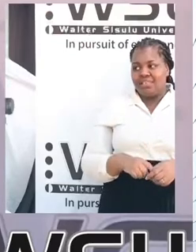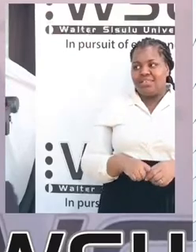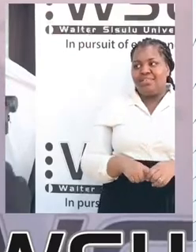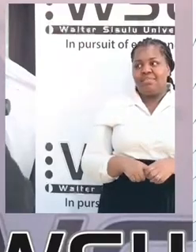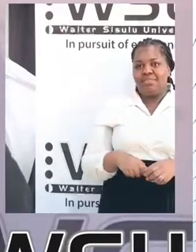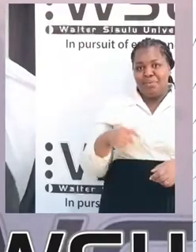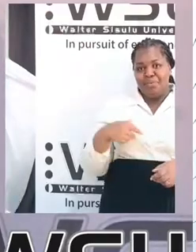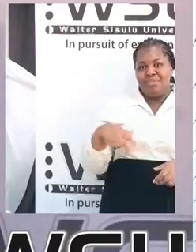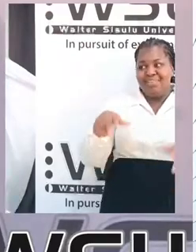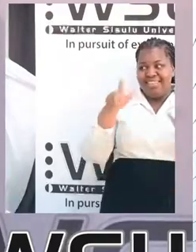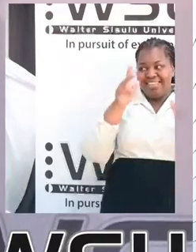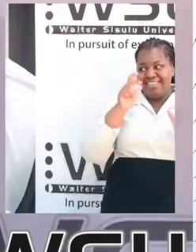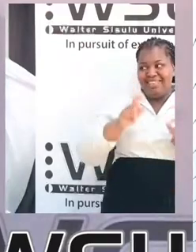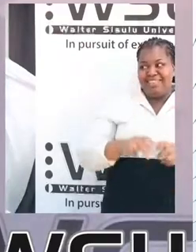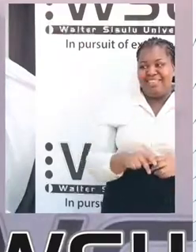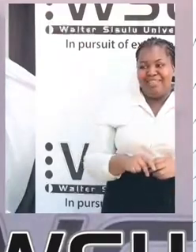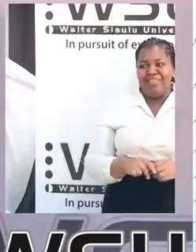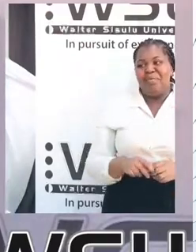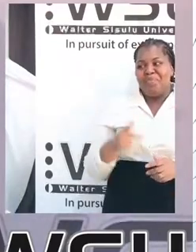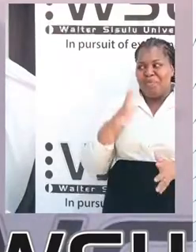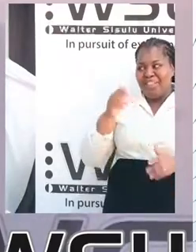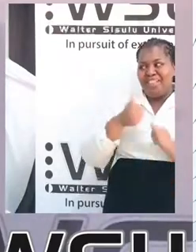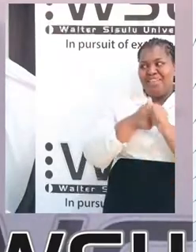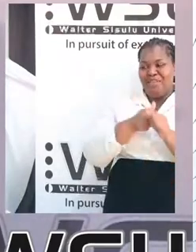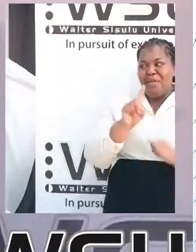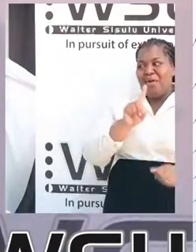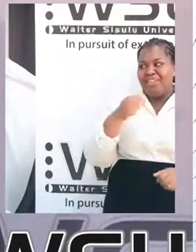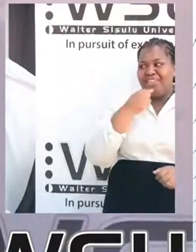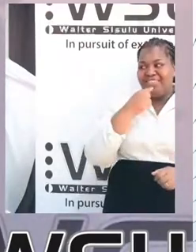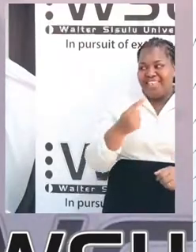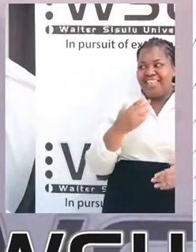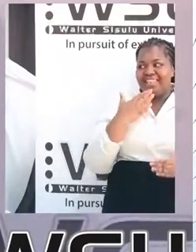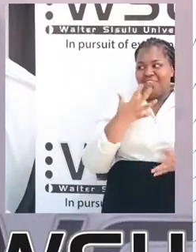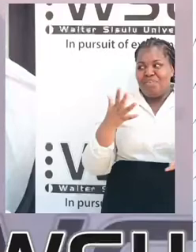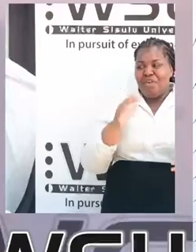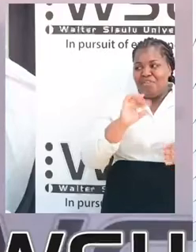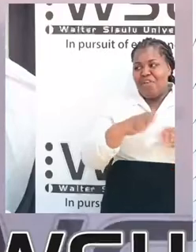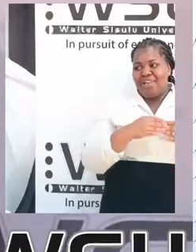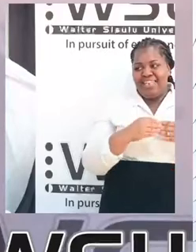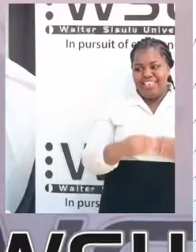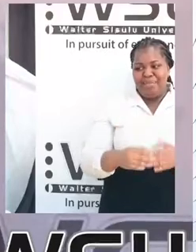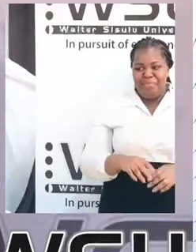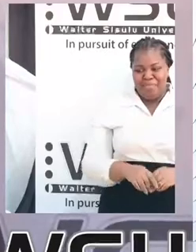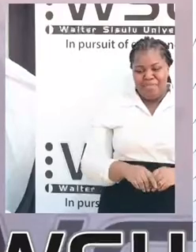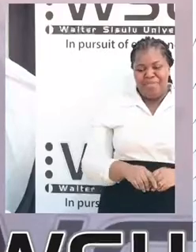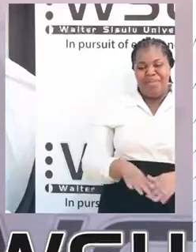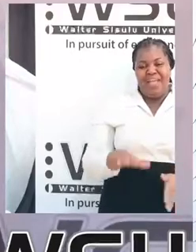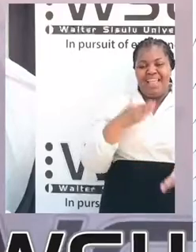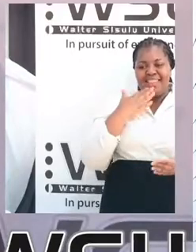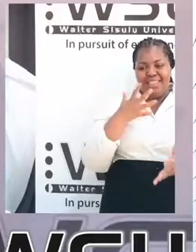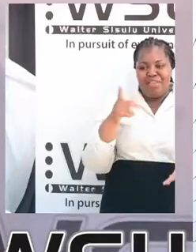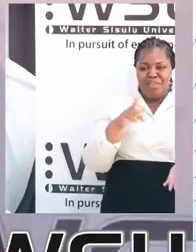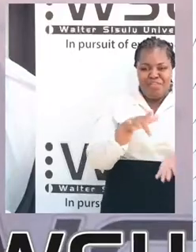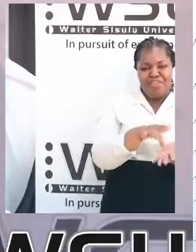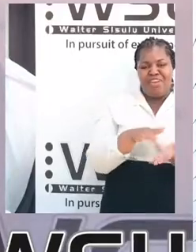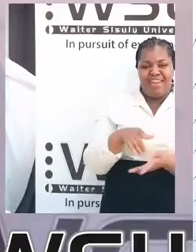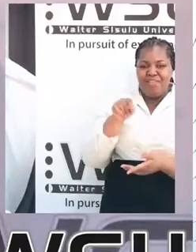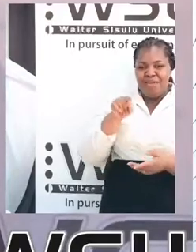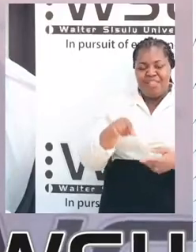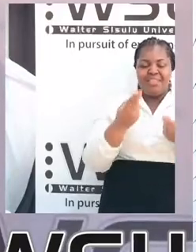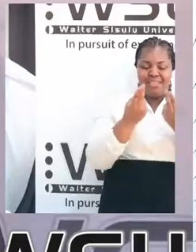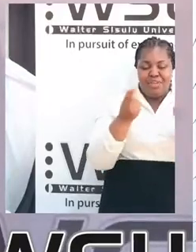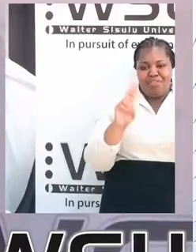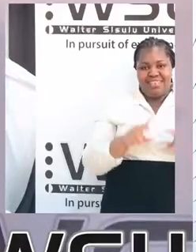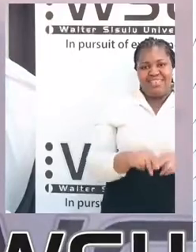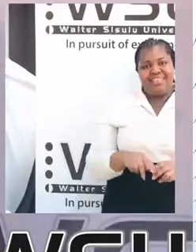said, and we're going to follow what you have said. And thank you for your leadership. Thank you for fundraising for this